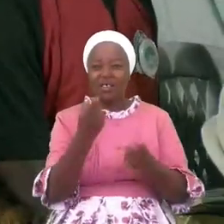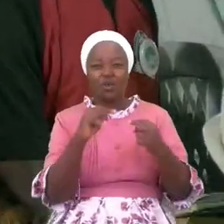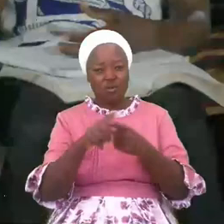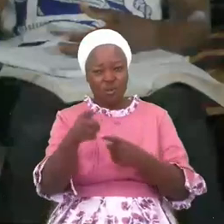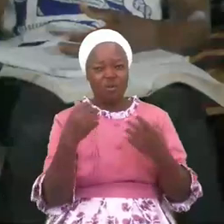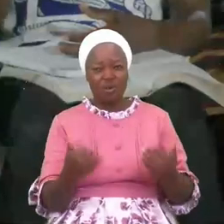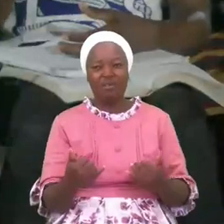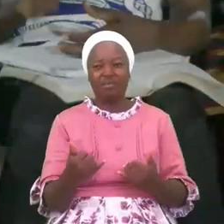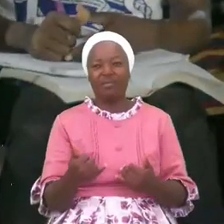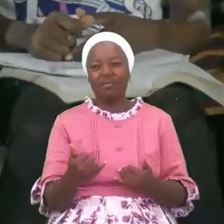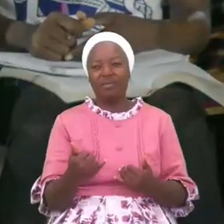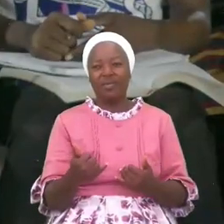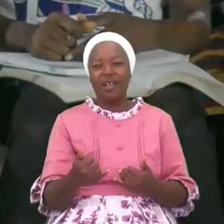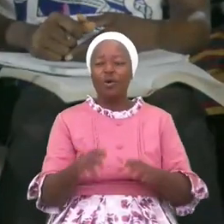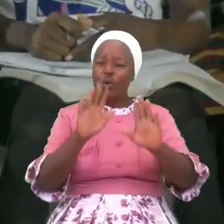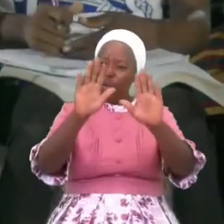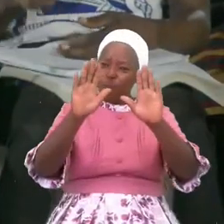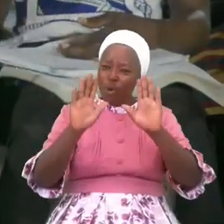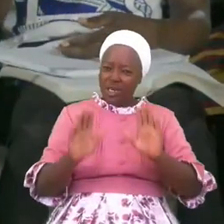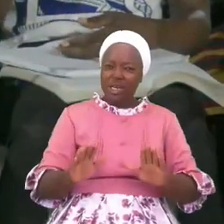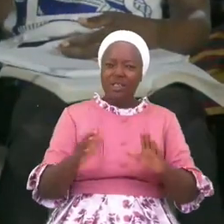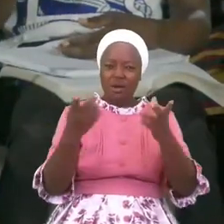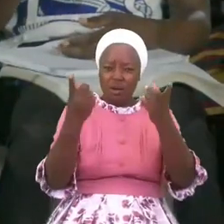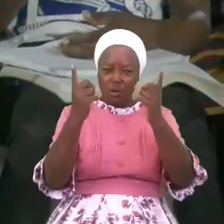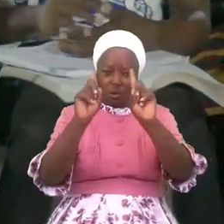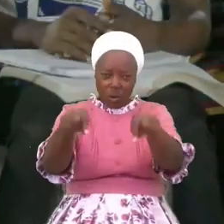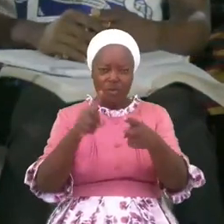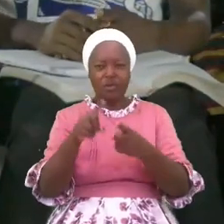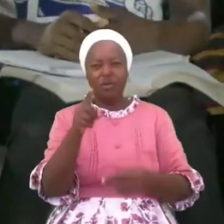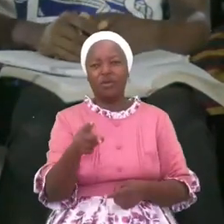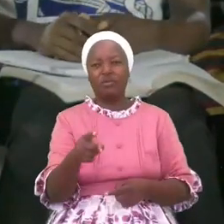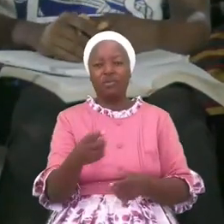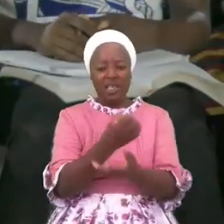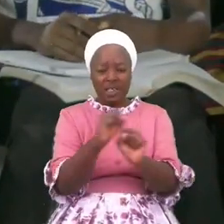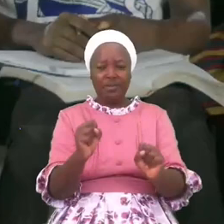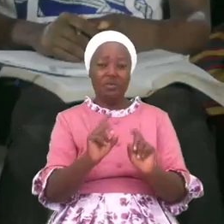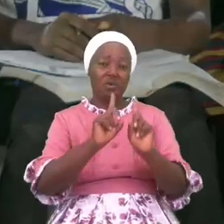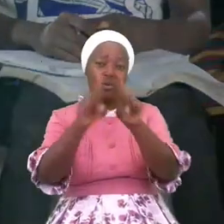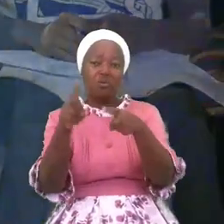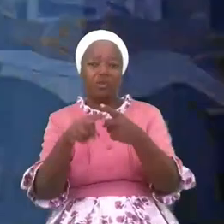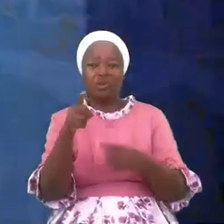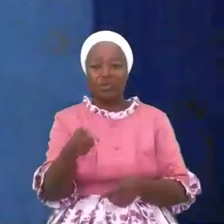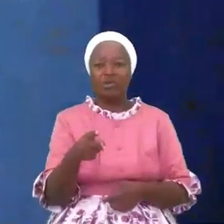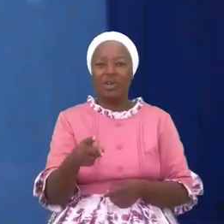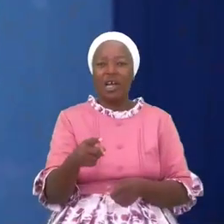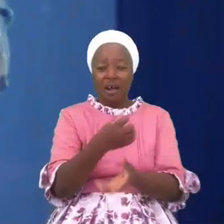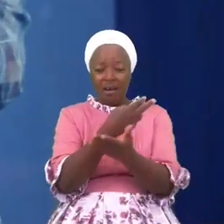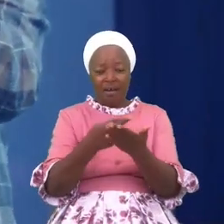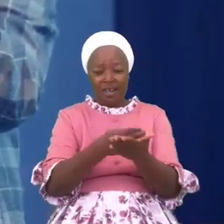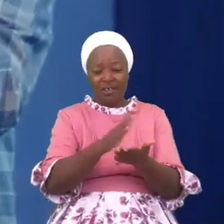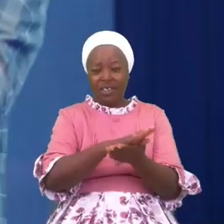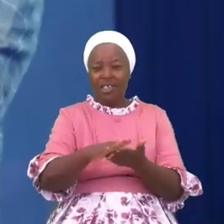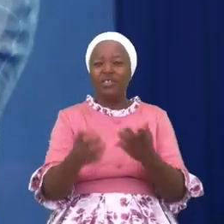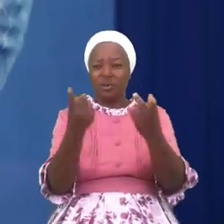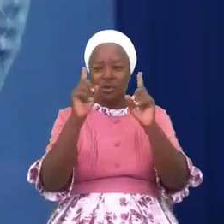you. Salvation coming to you. Righteousness coming to you. Redemption coming to